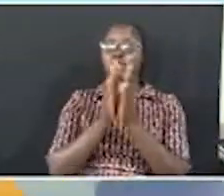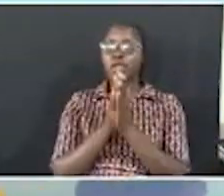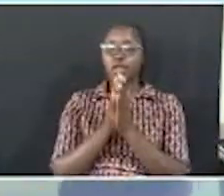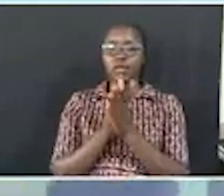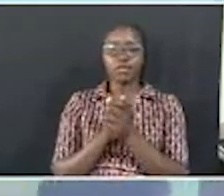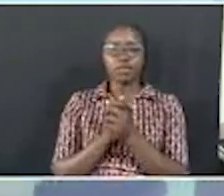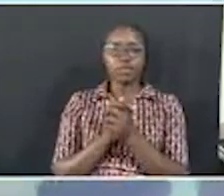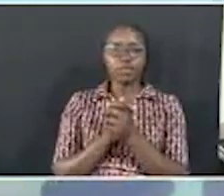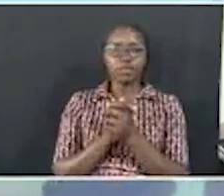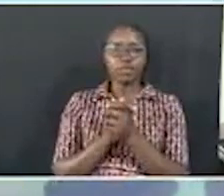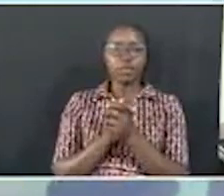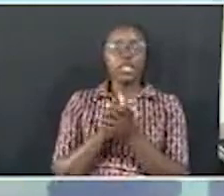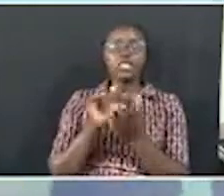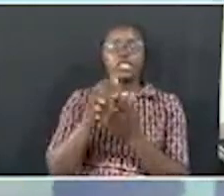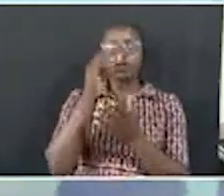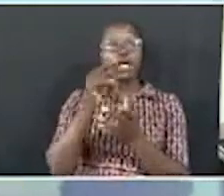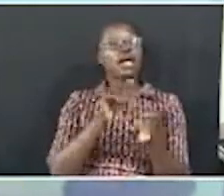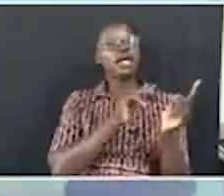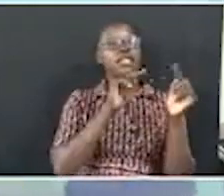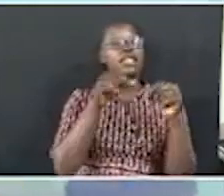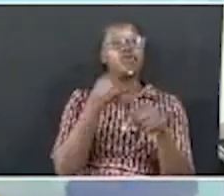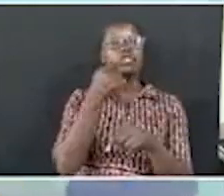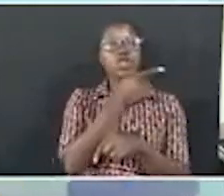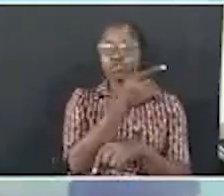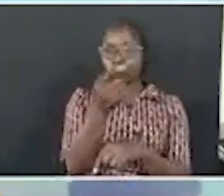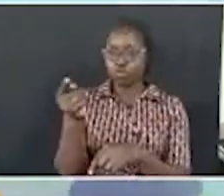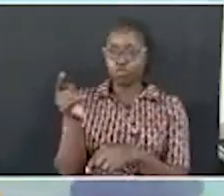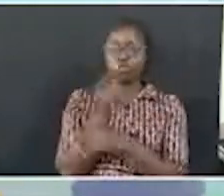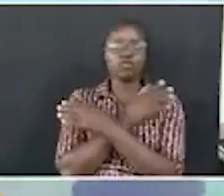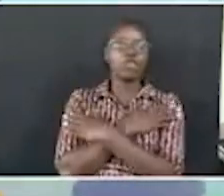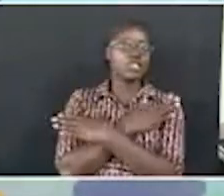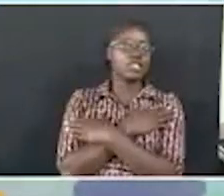Lord. That's why I came to tell you, friends,